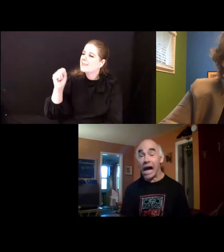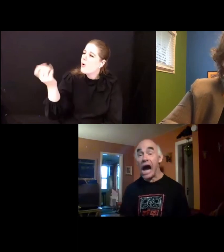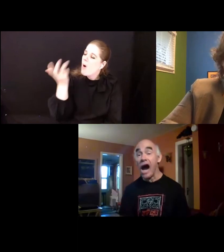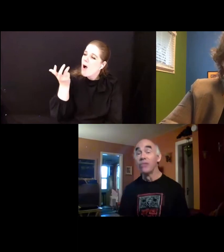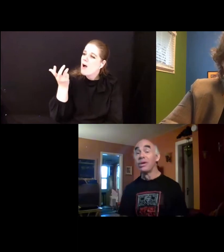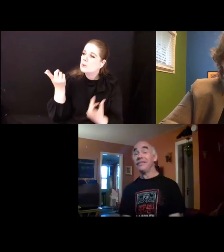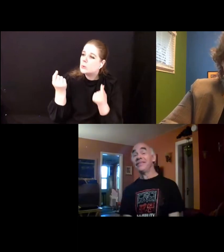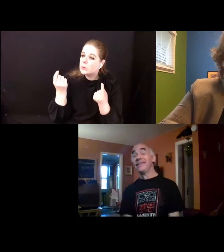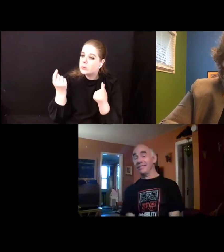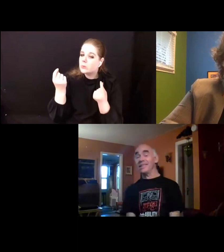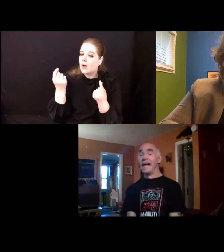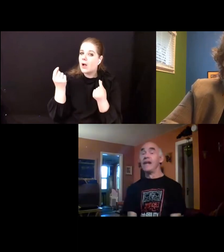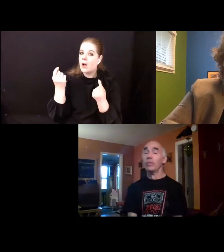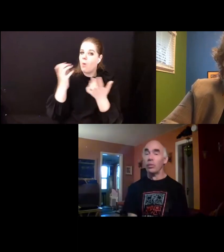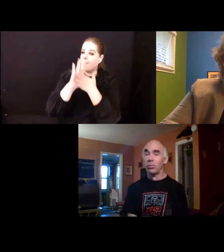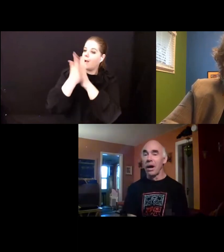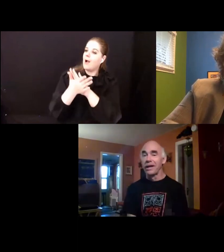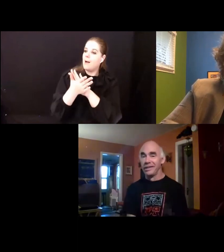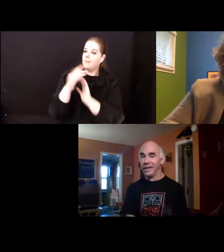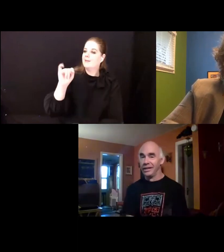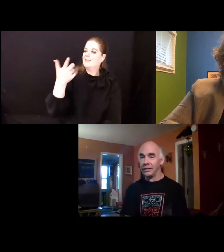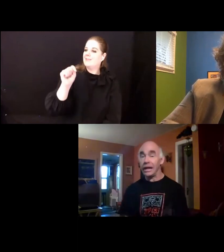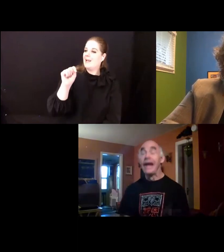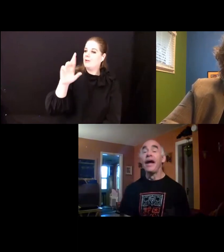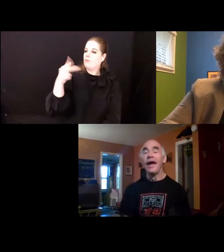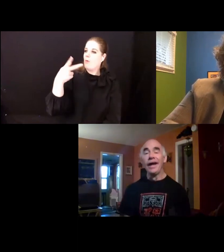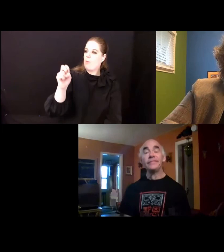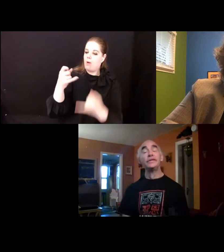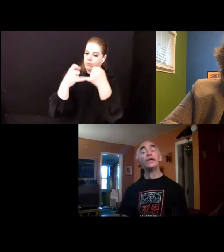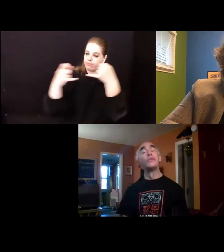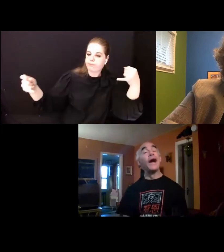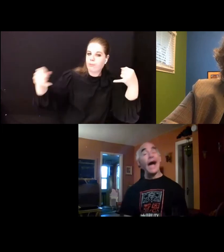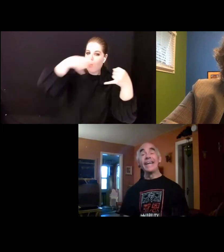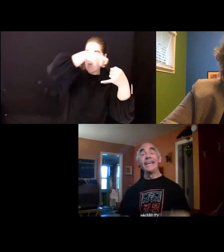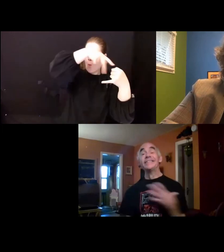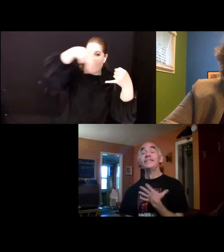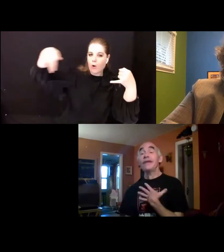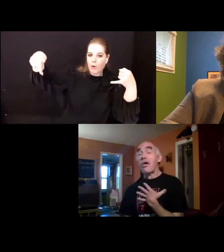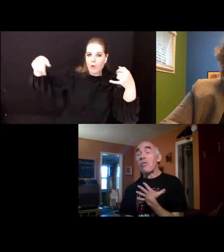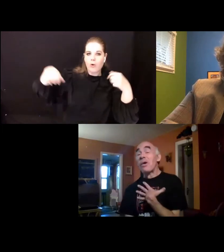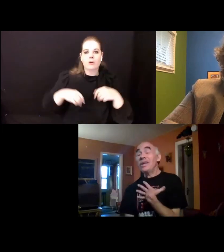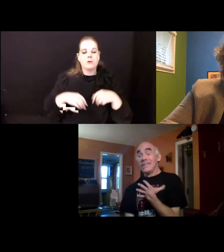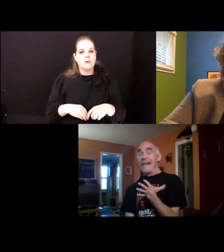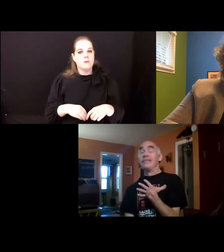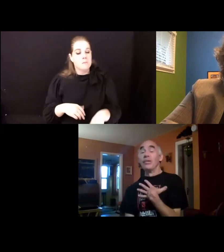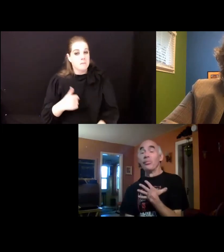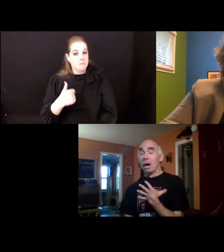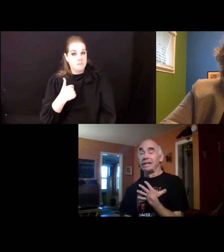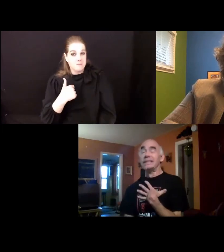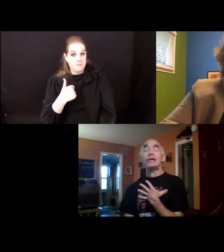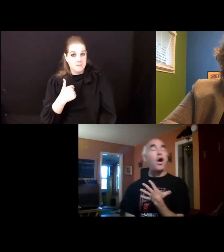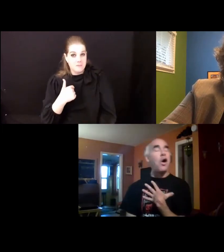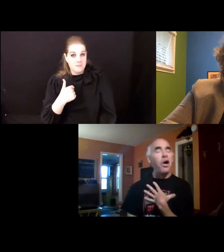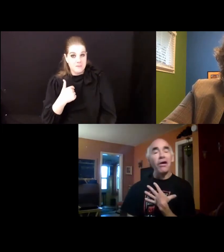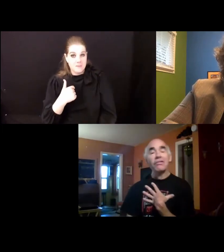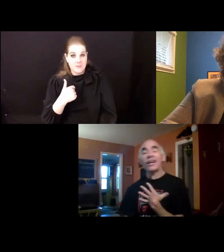is I want to become a tightrope walker. And I can know tightrope